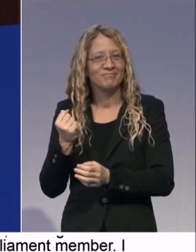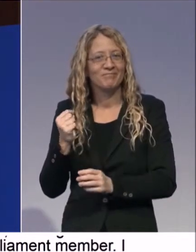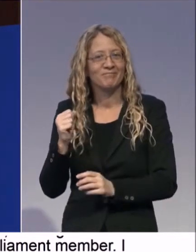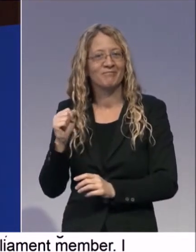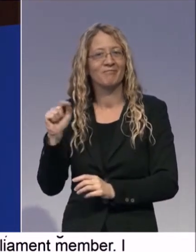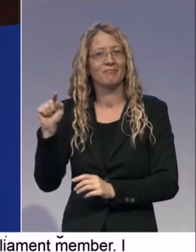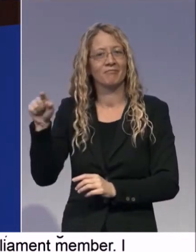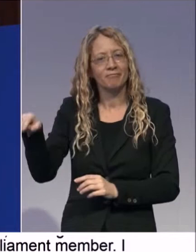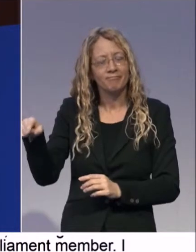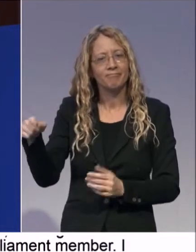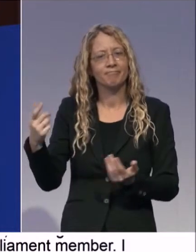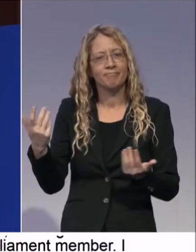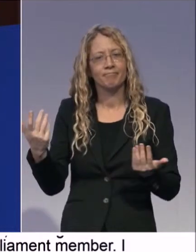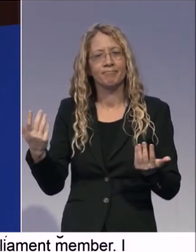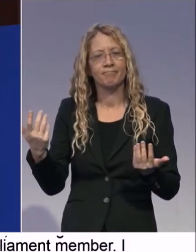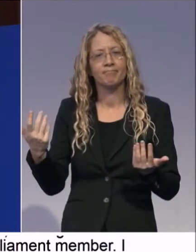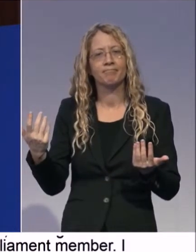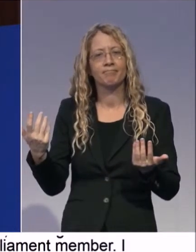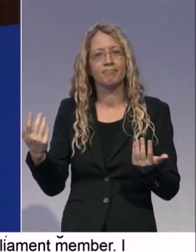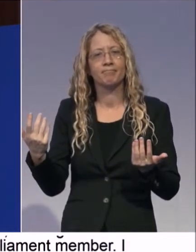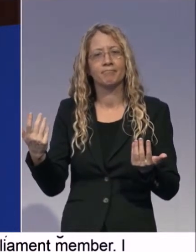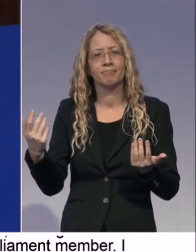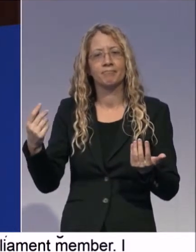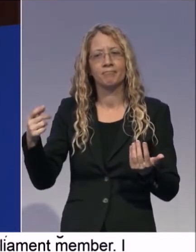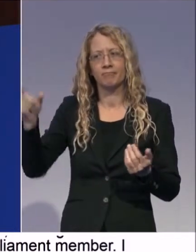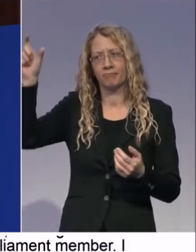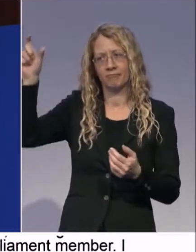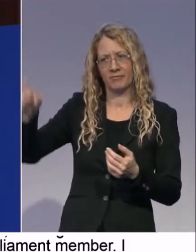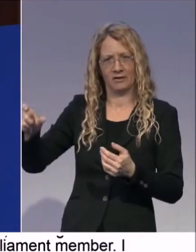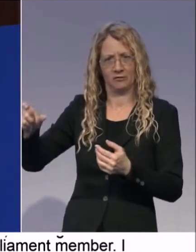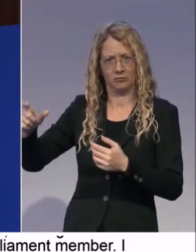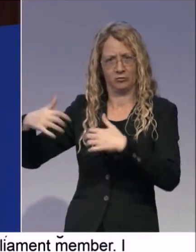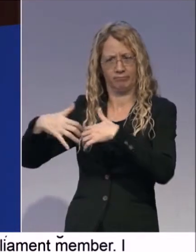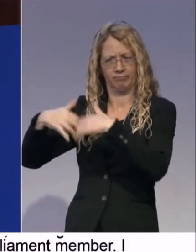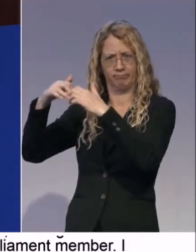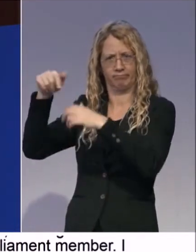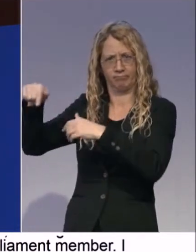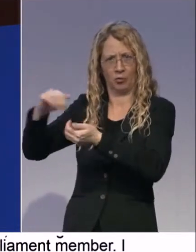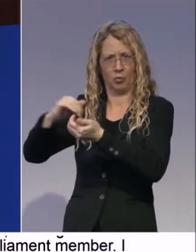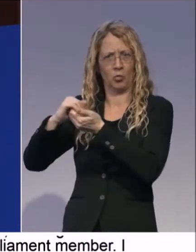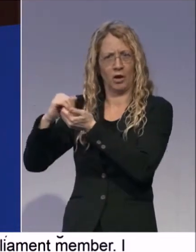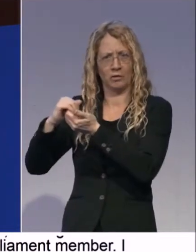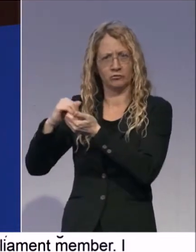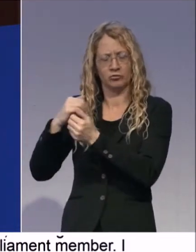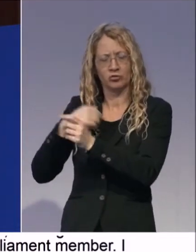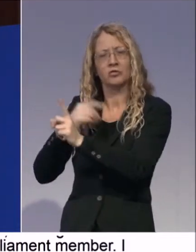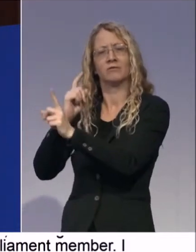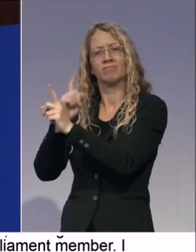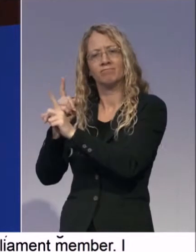on the equal rights law for disabled people. And since then,